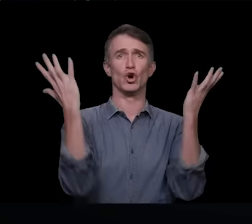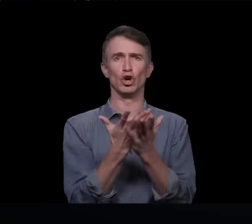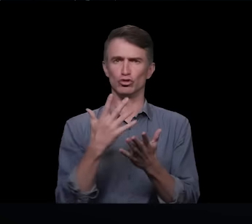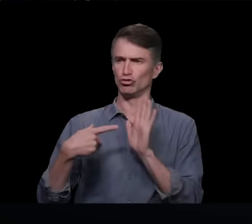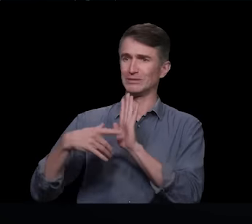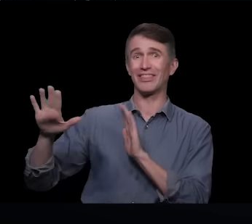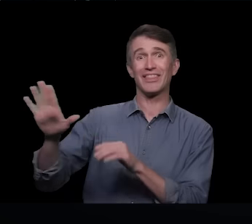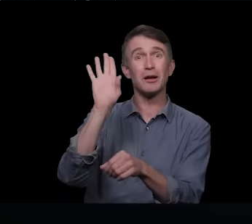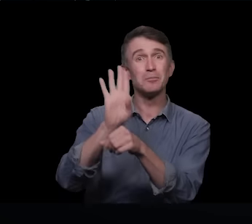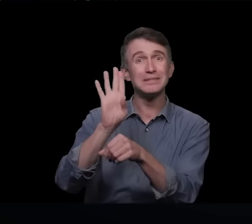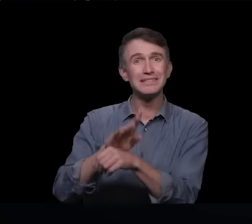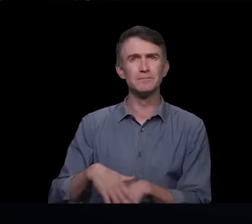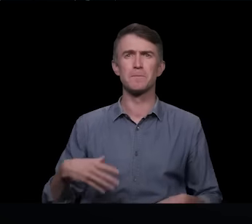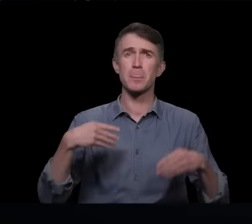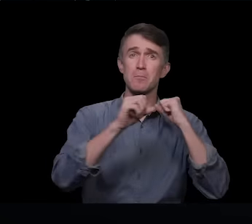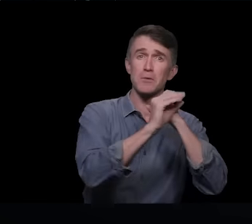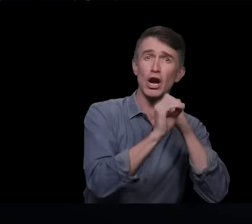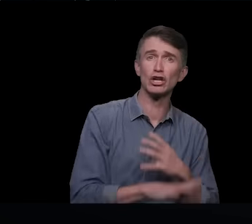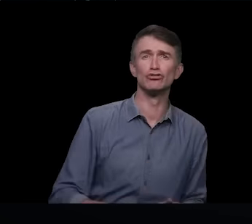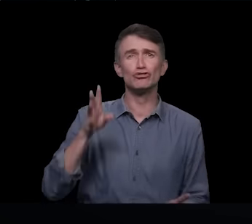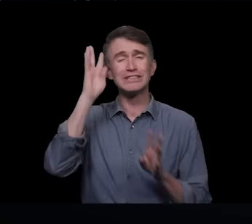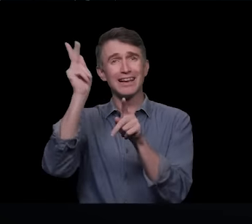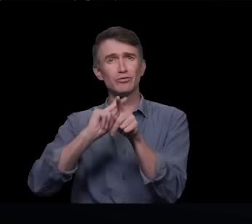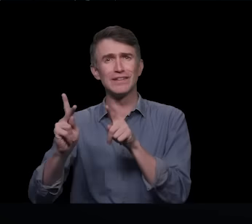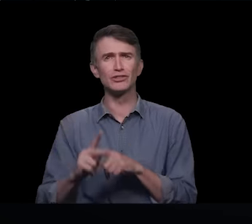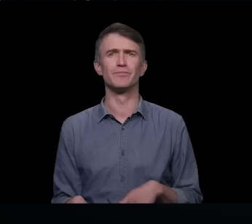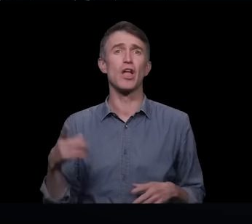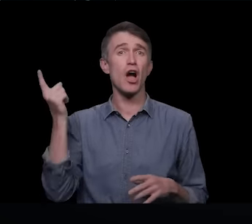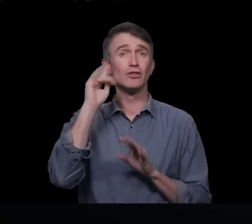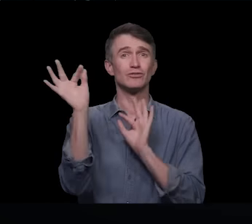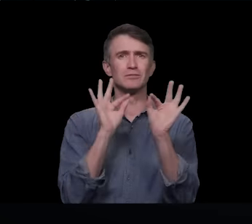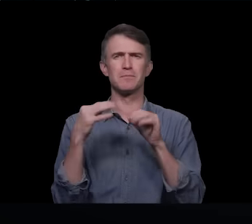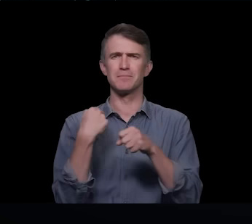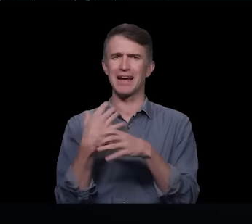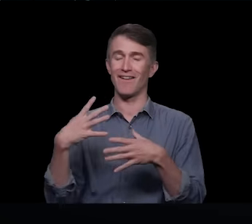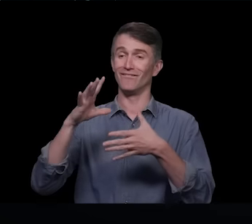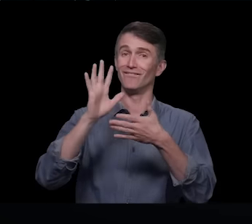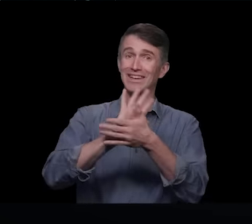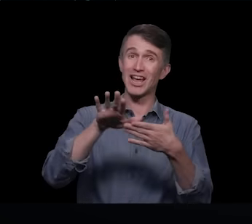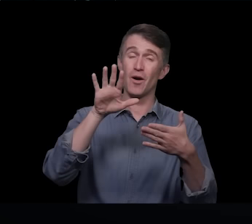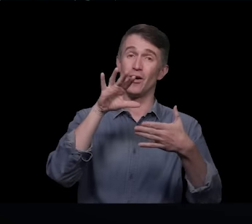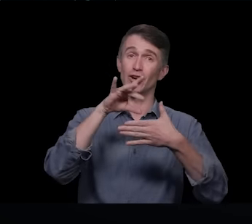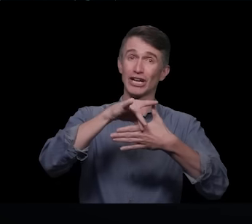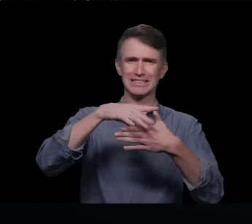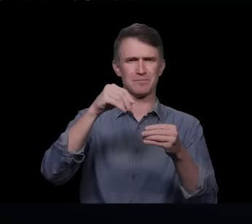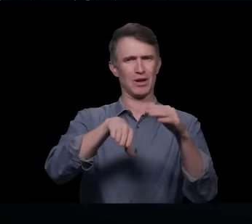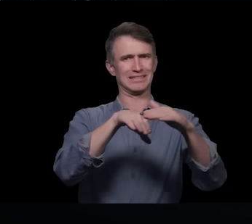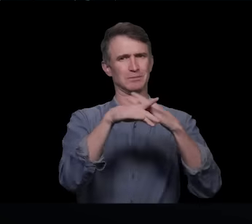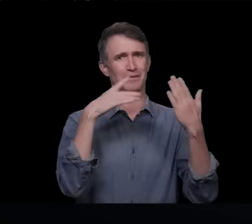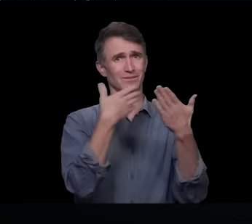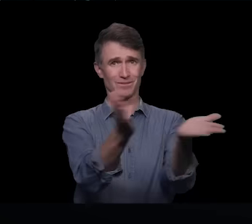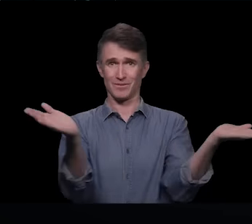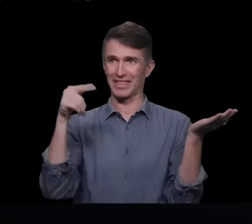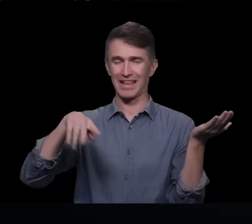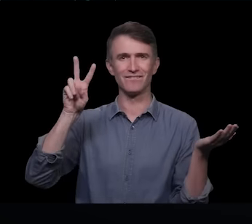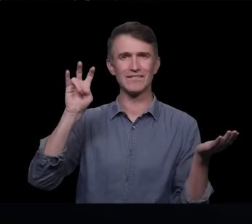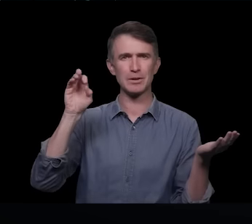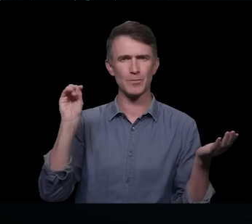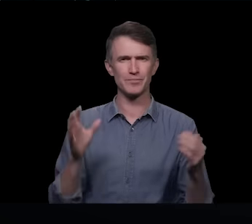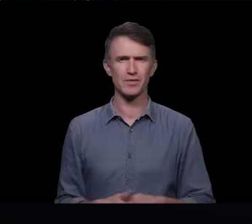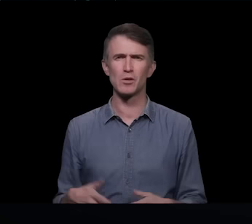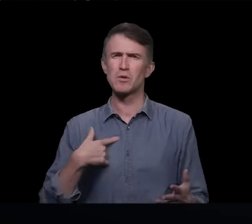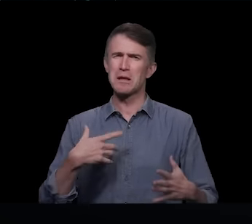web, representing businesses, marketers, and creative professionals. Audio descriptions make video content more accessible. And at